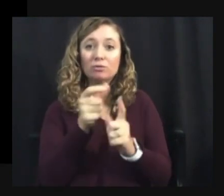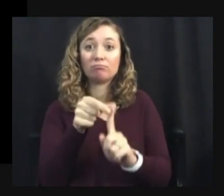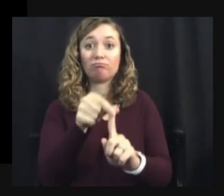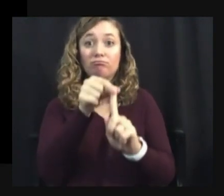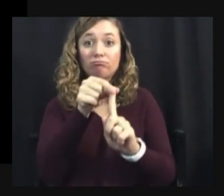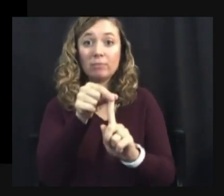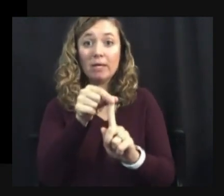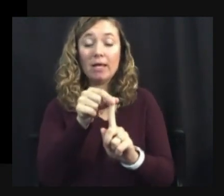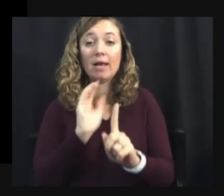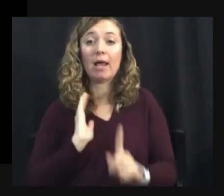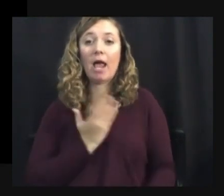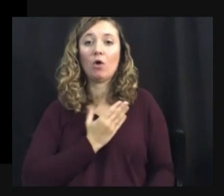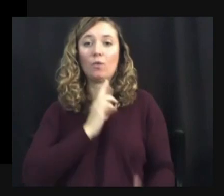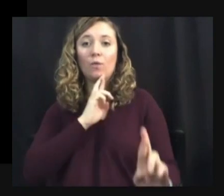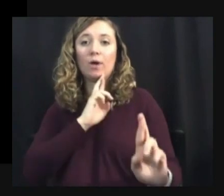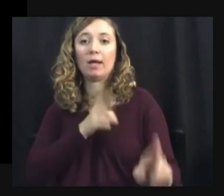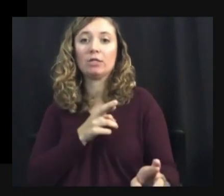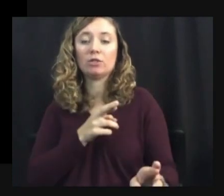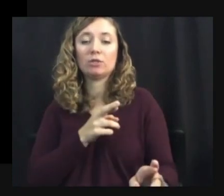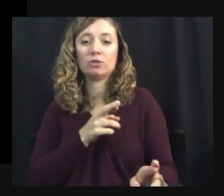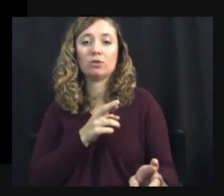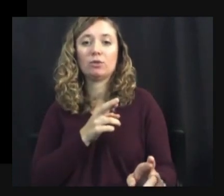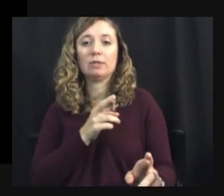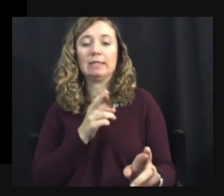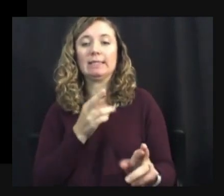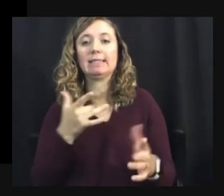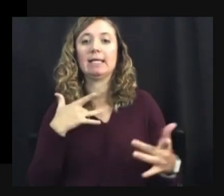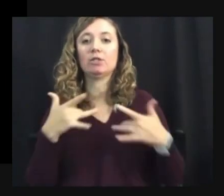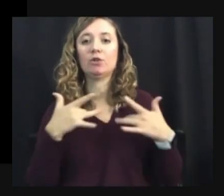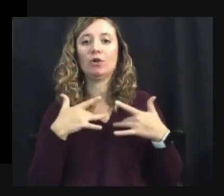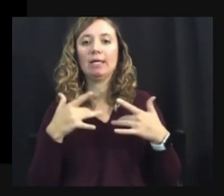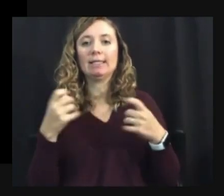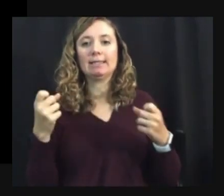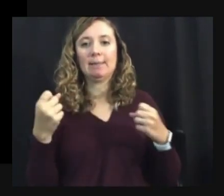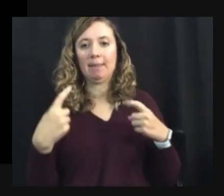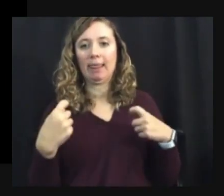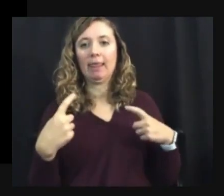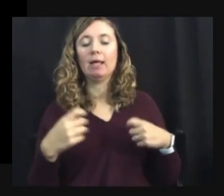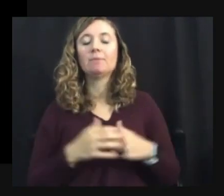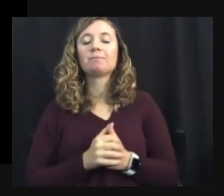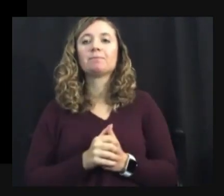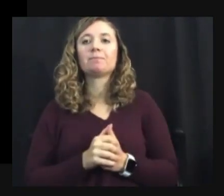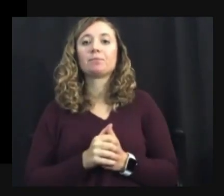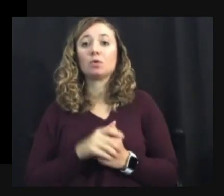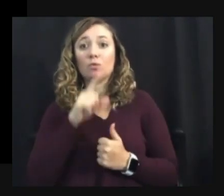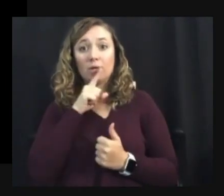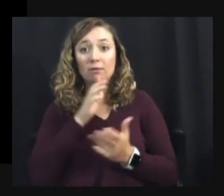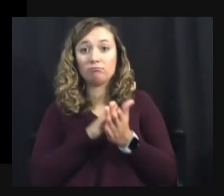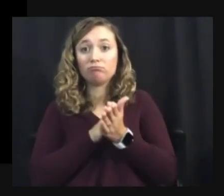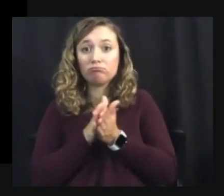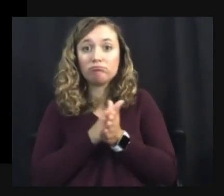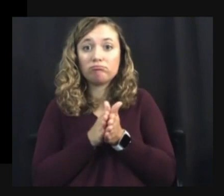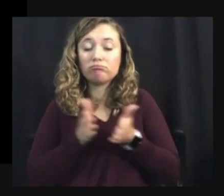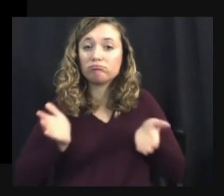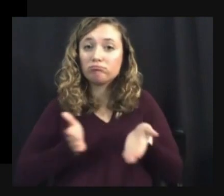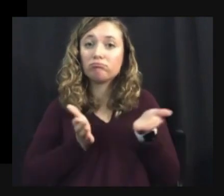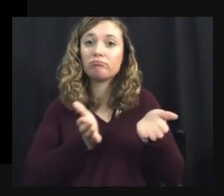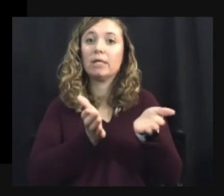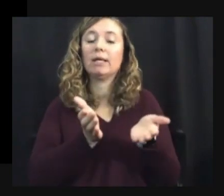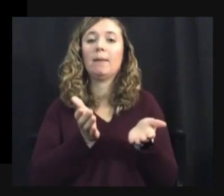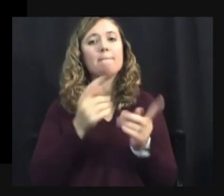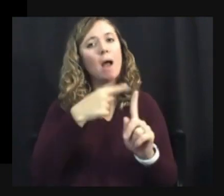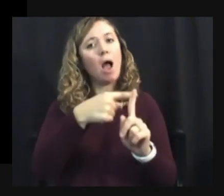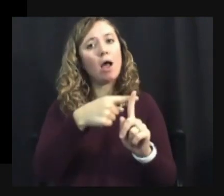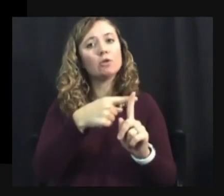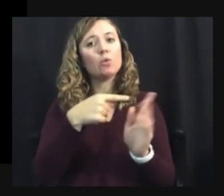our reaction to sensory stimuli. It really drives us in positive ways,